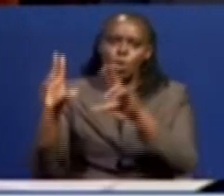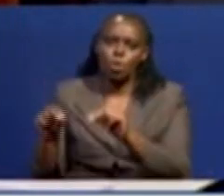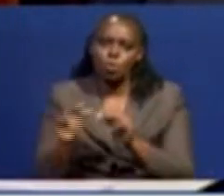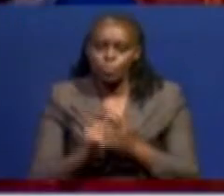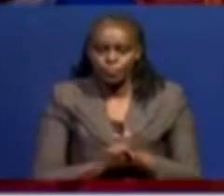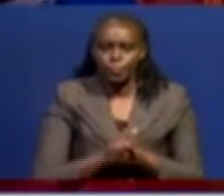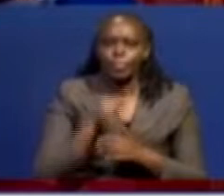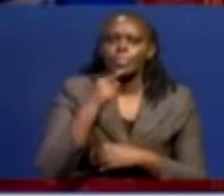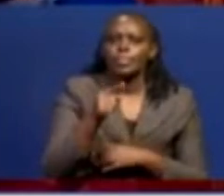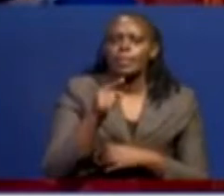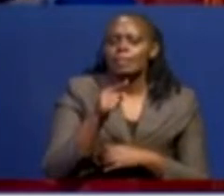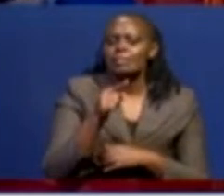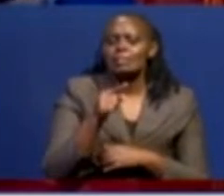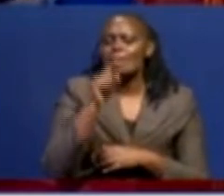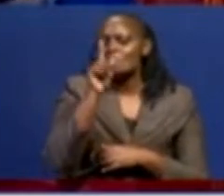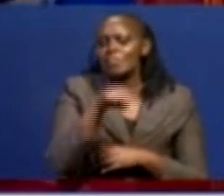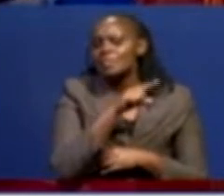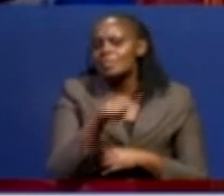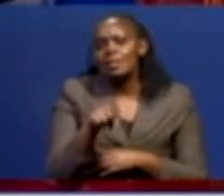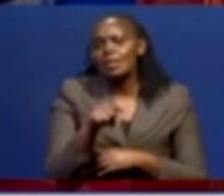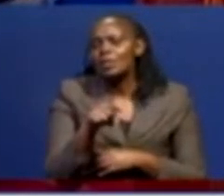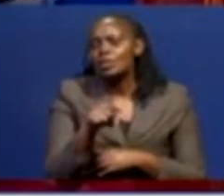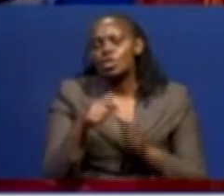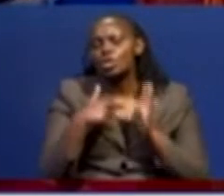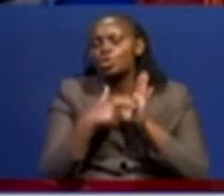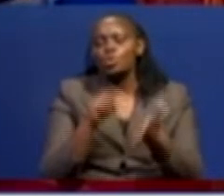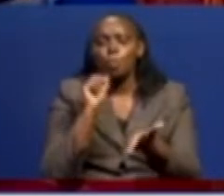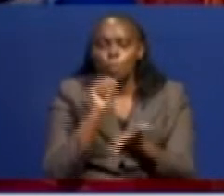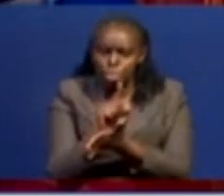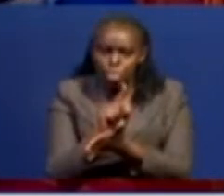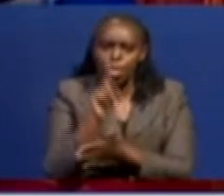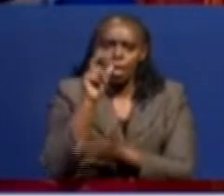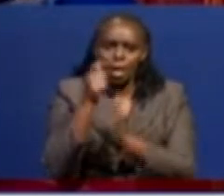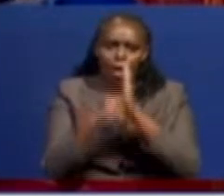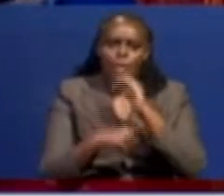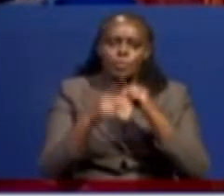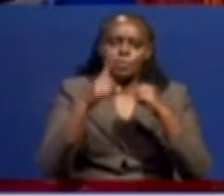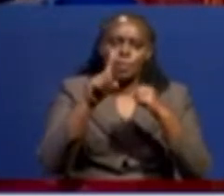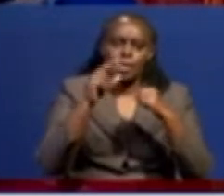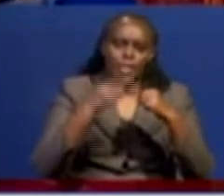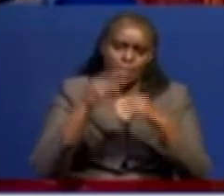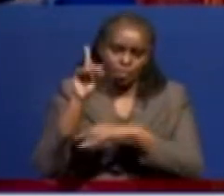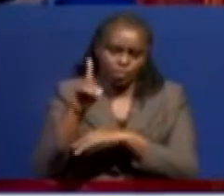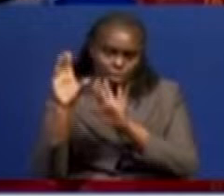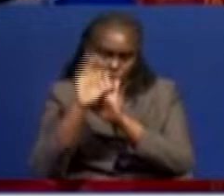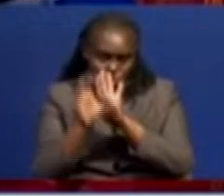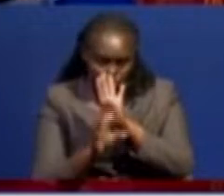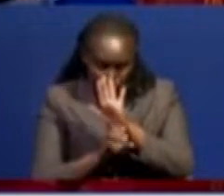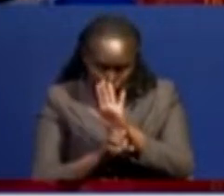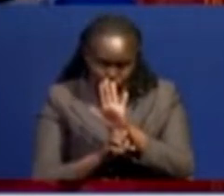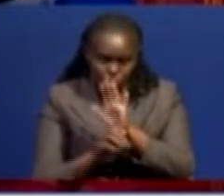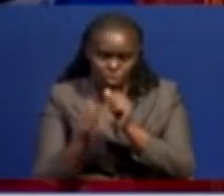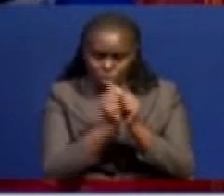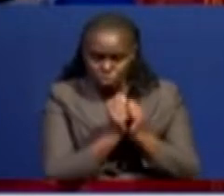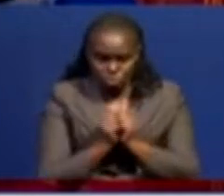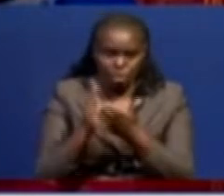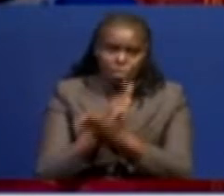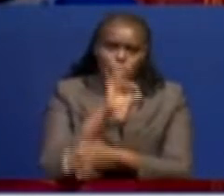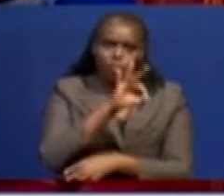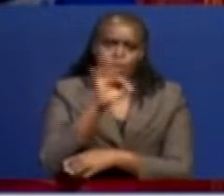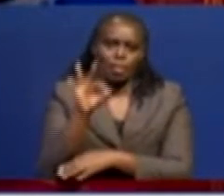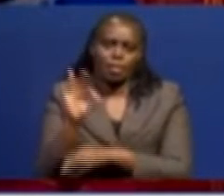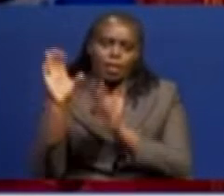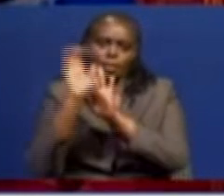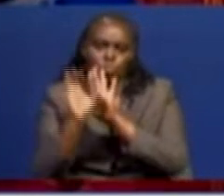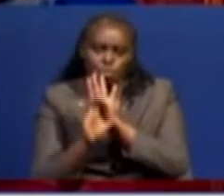Meru? No. Is it a ground that meets the impeachment under Article 181 of the Constitution as read